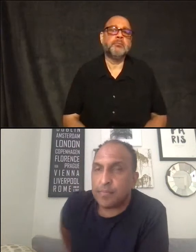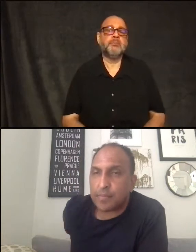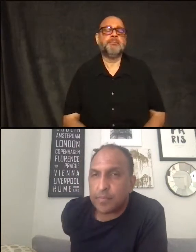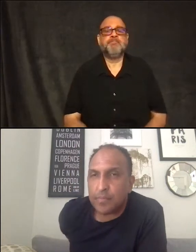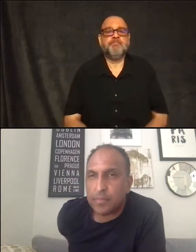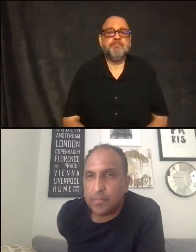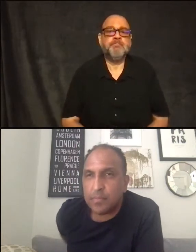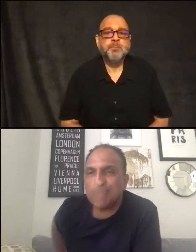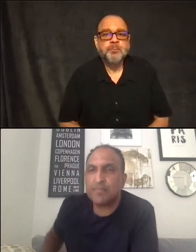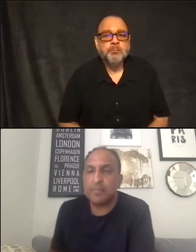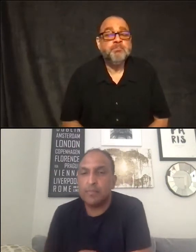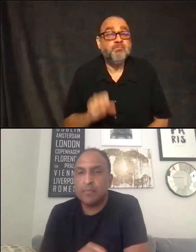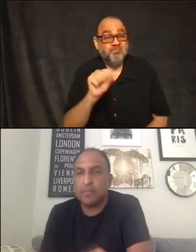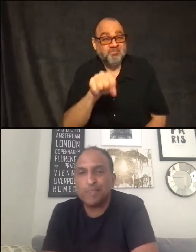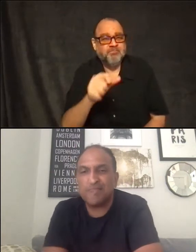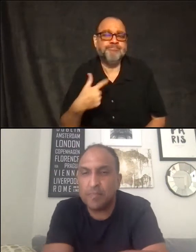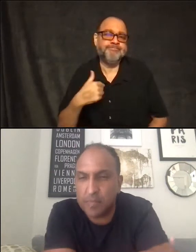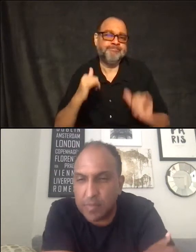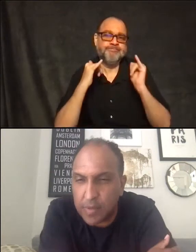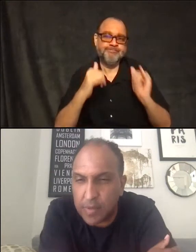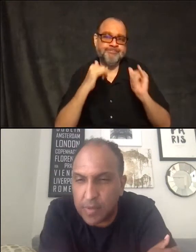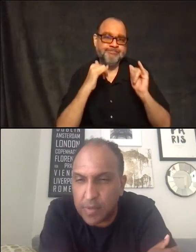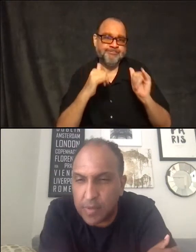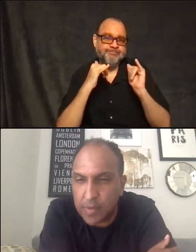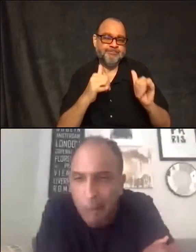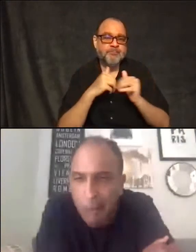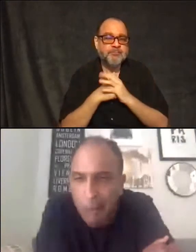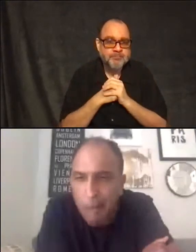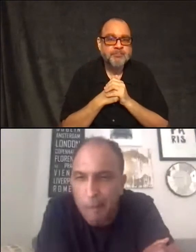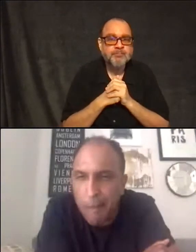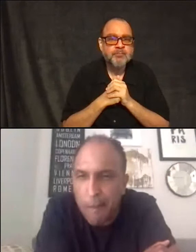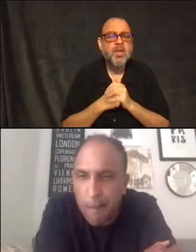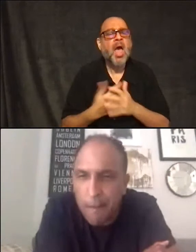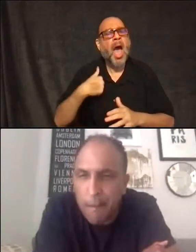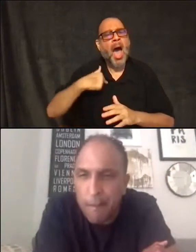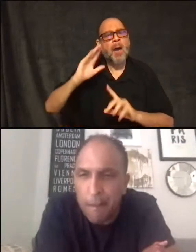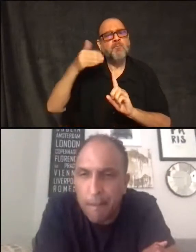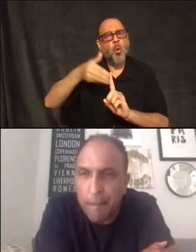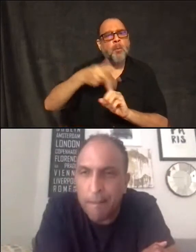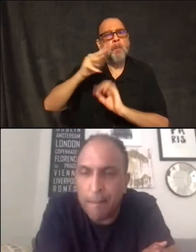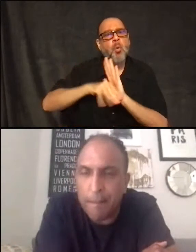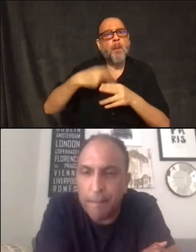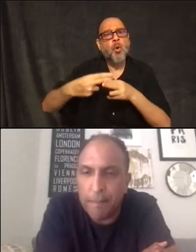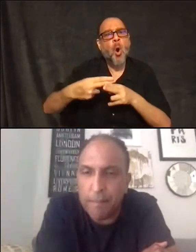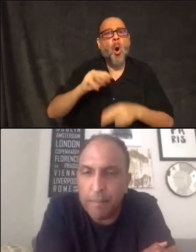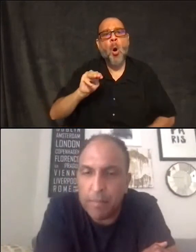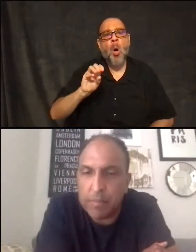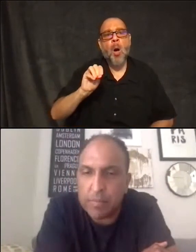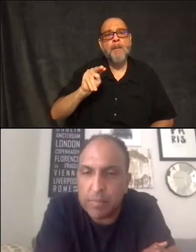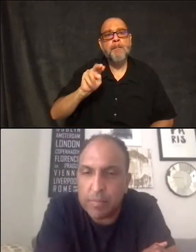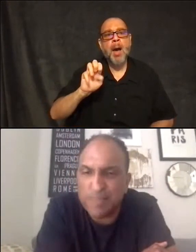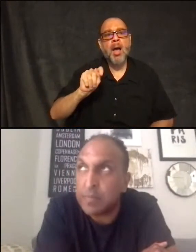way. I've been mostly focusing on Monetize Monday, which helps creators really create